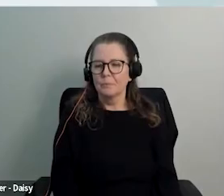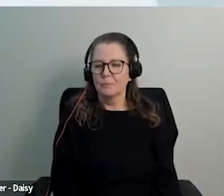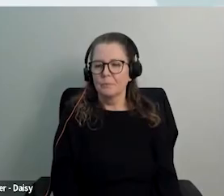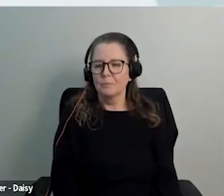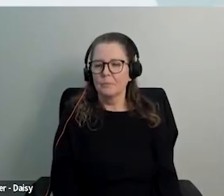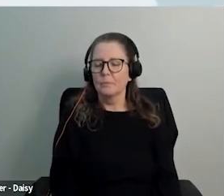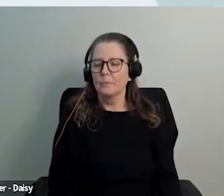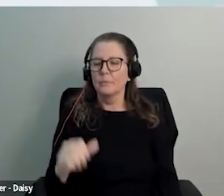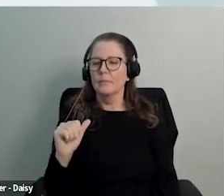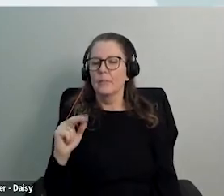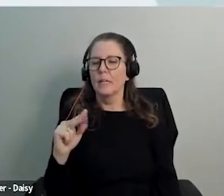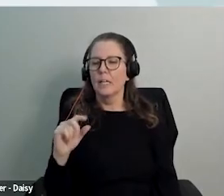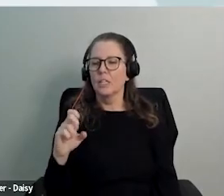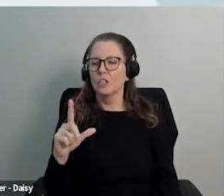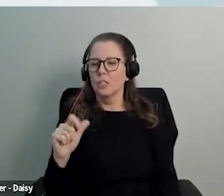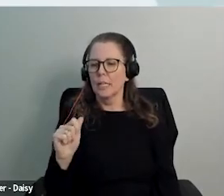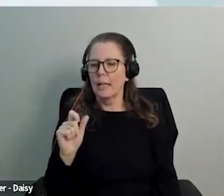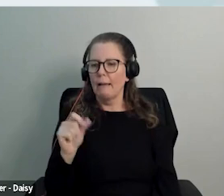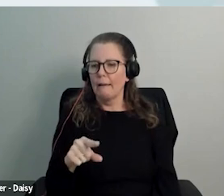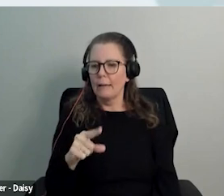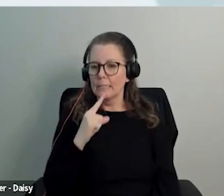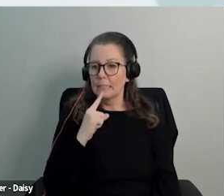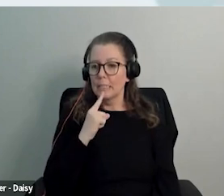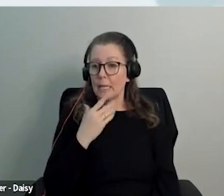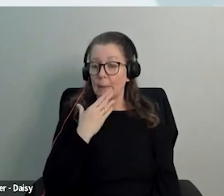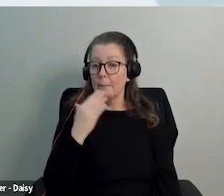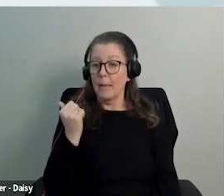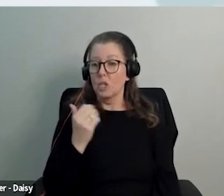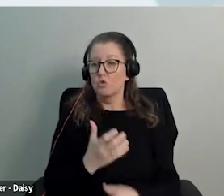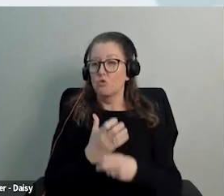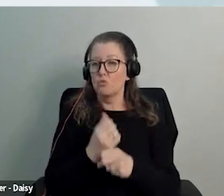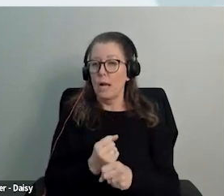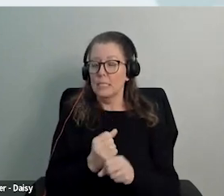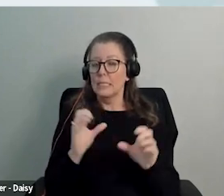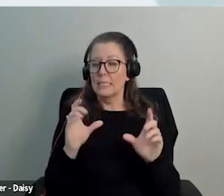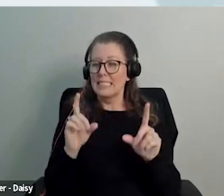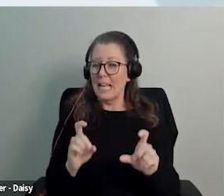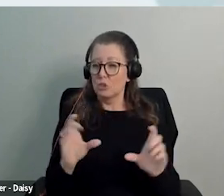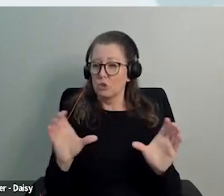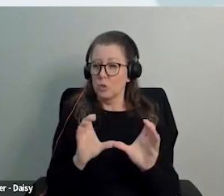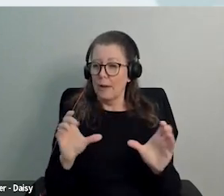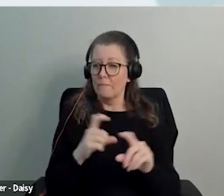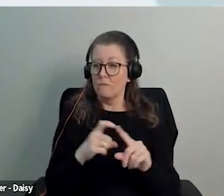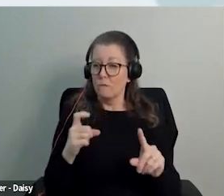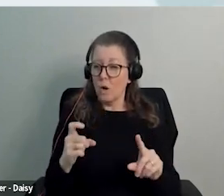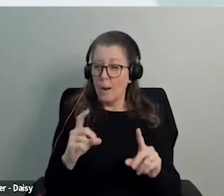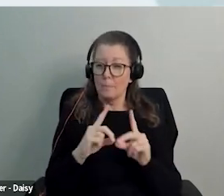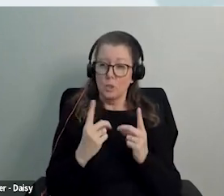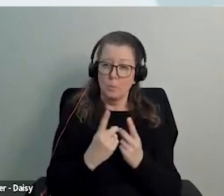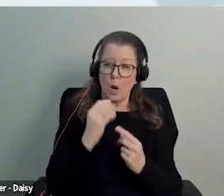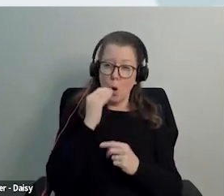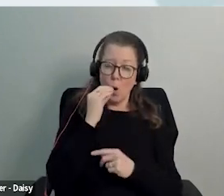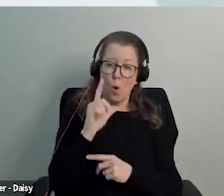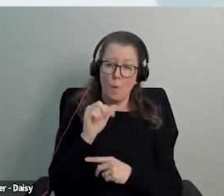Angelina asked a question. Is it better to have a trusted tester certification from the Department of Homeland Security or the